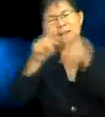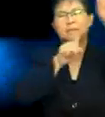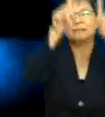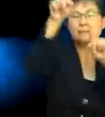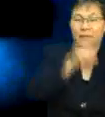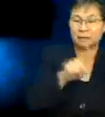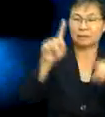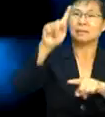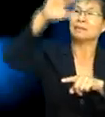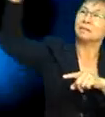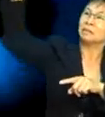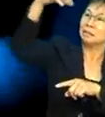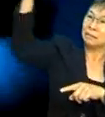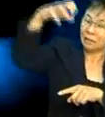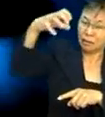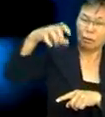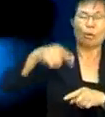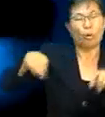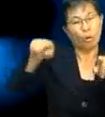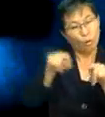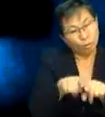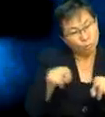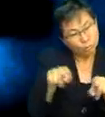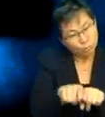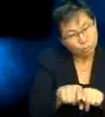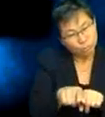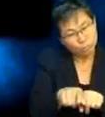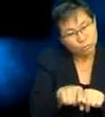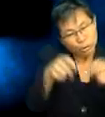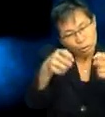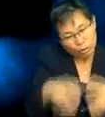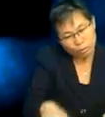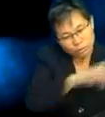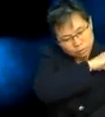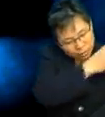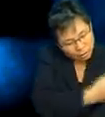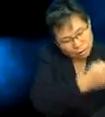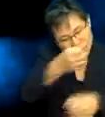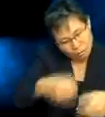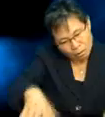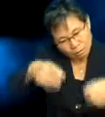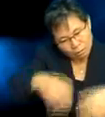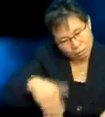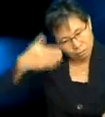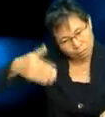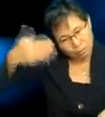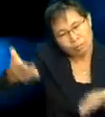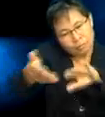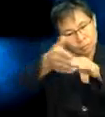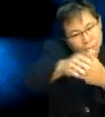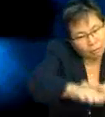stars, the sun will also lose its energy and eventually